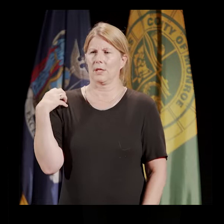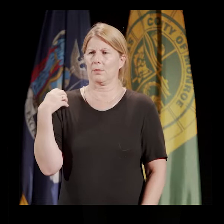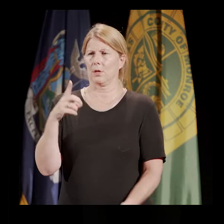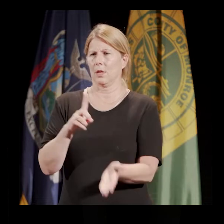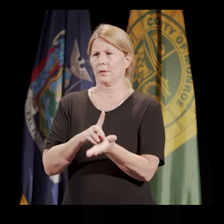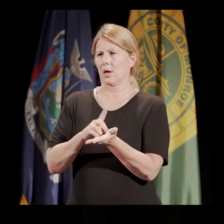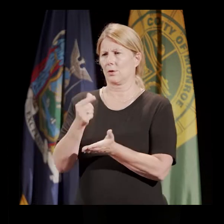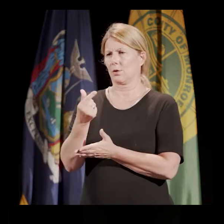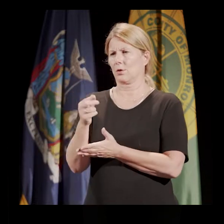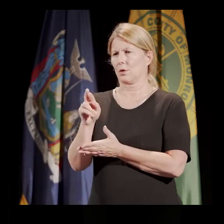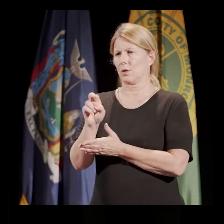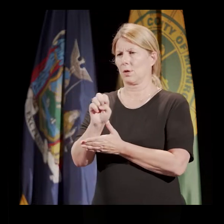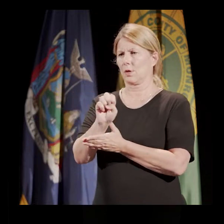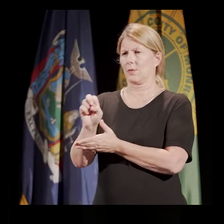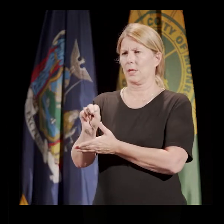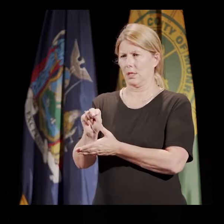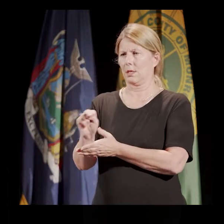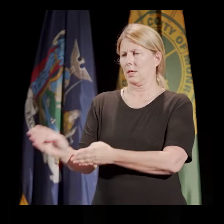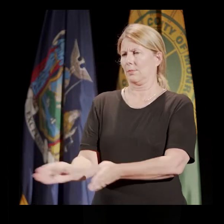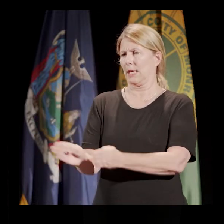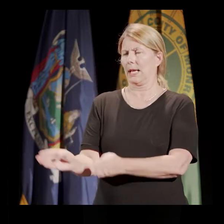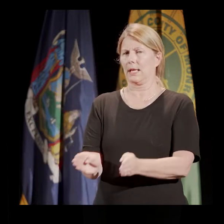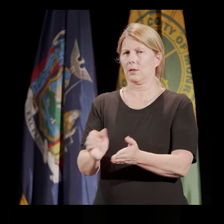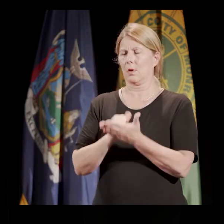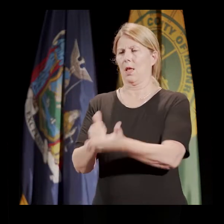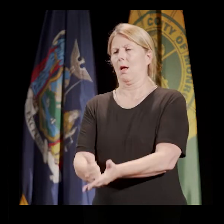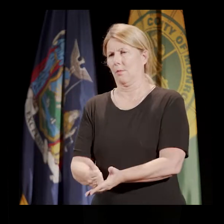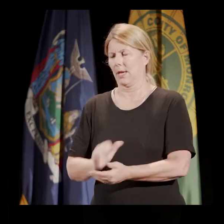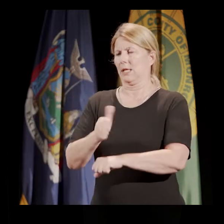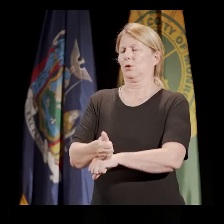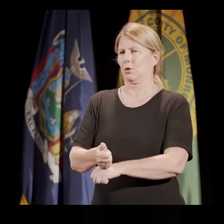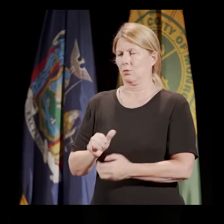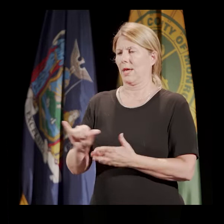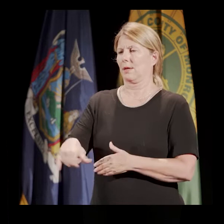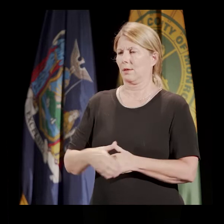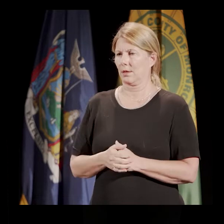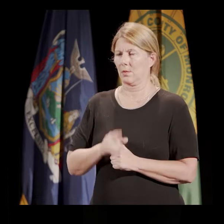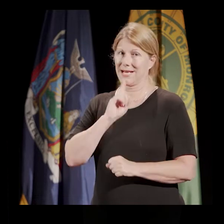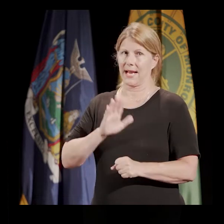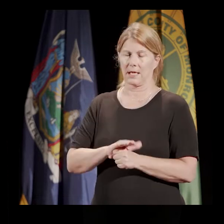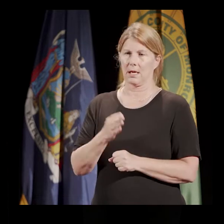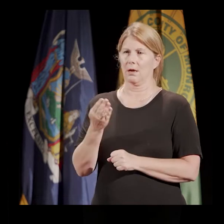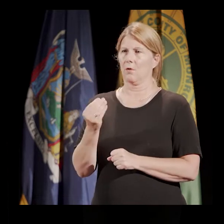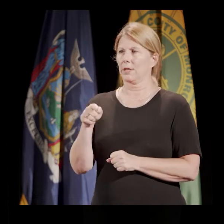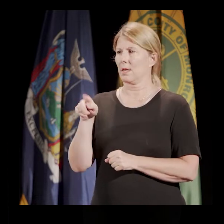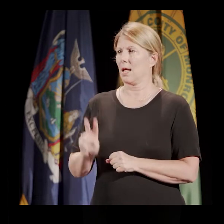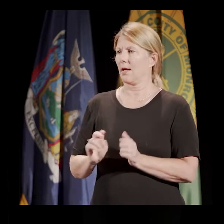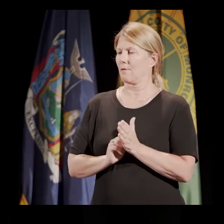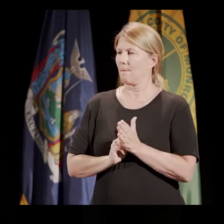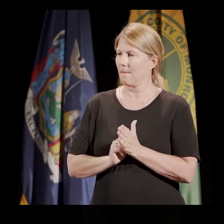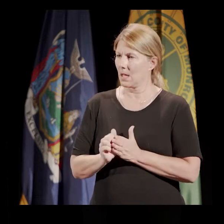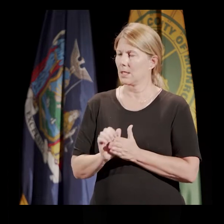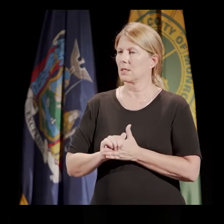Human Services, is also playing an instrumental role on this front. We dedicated $14.5 million from our American Rescue